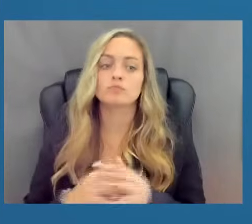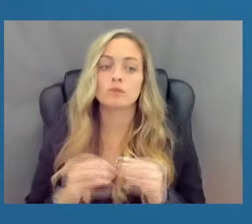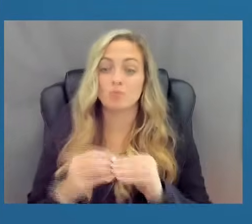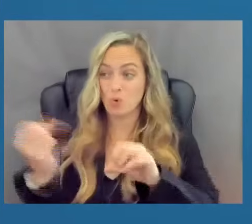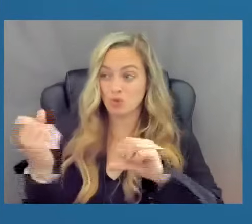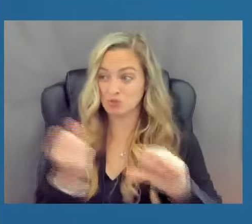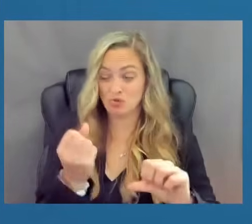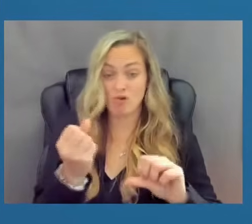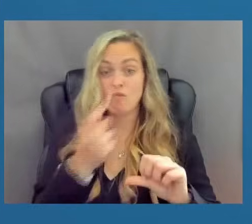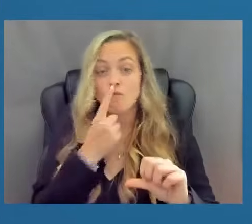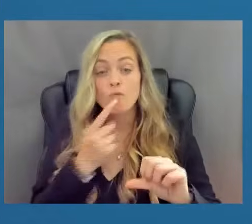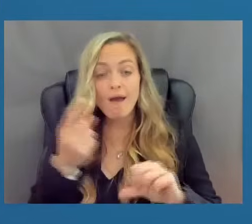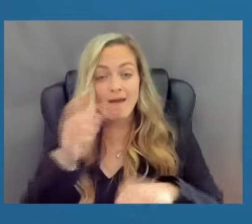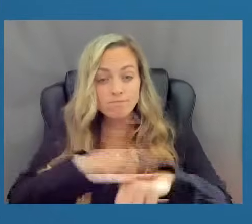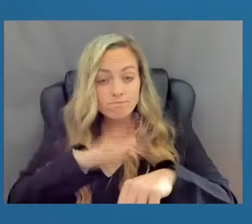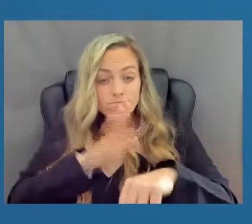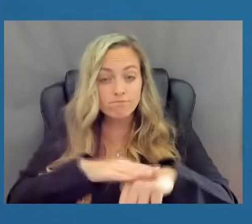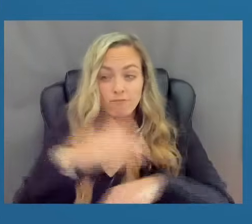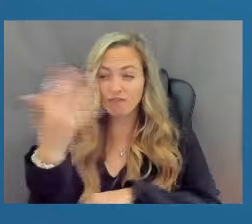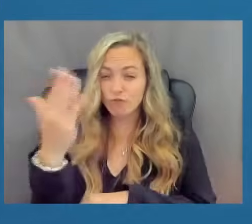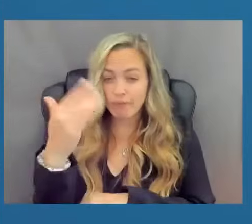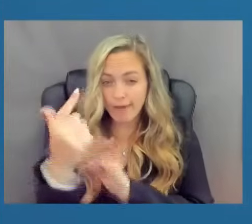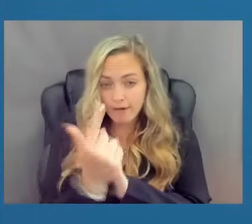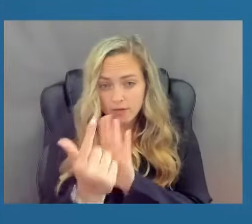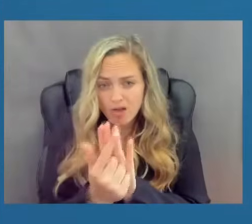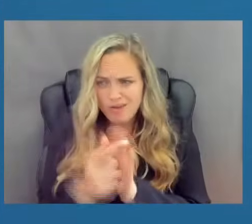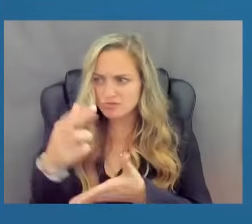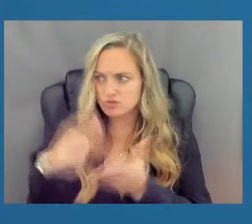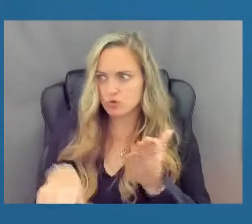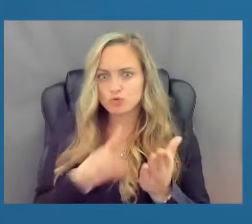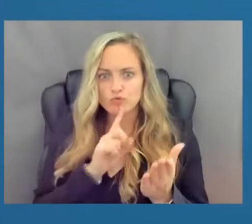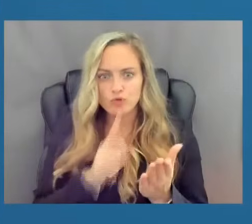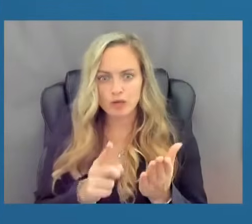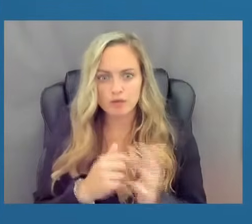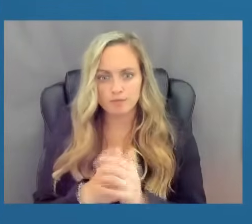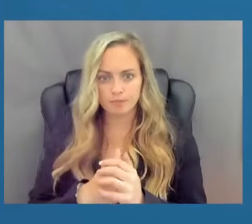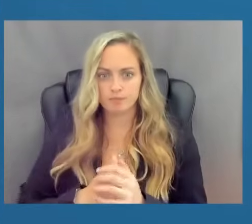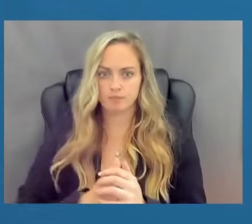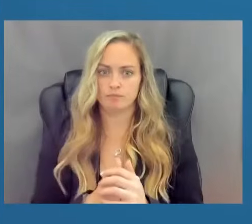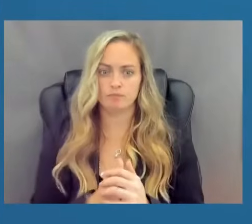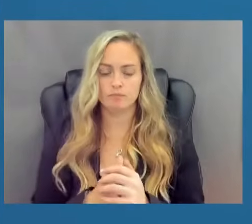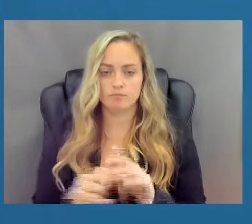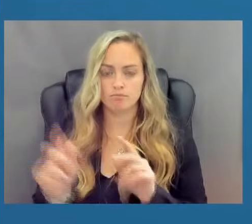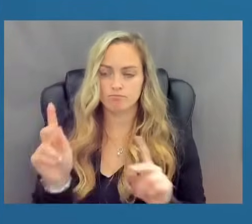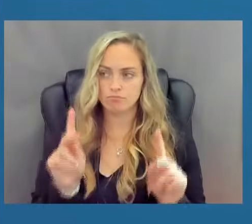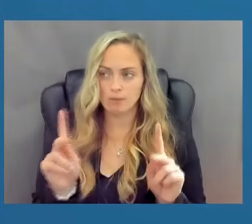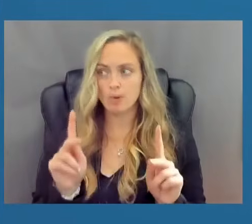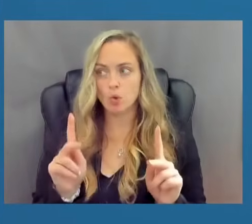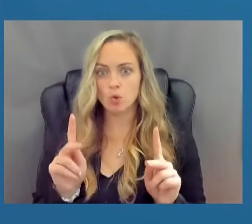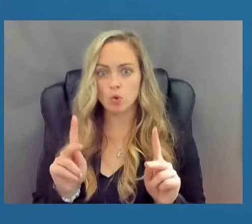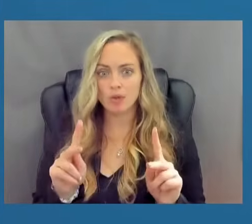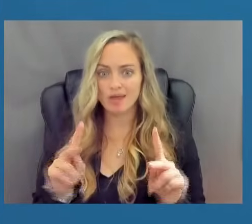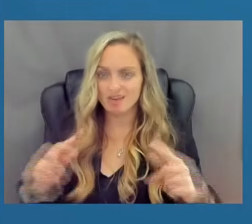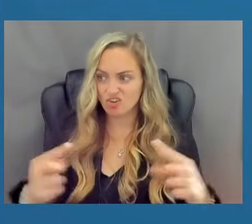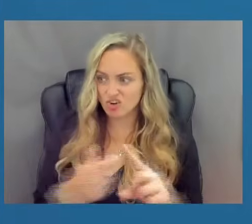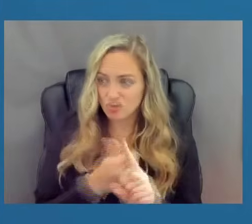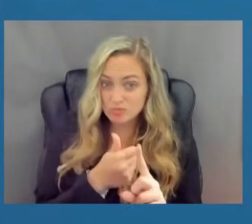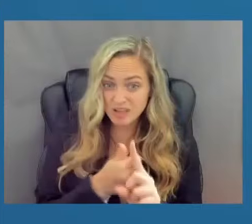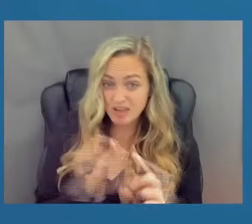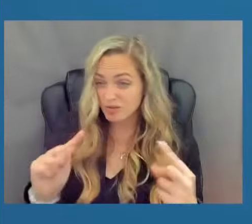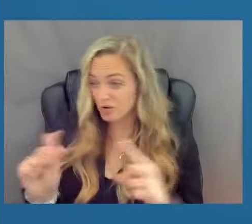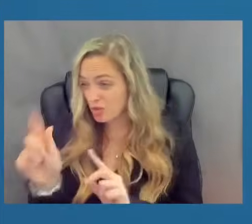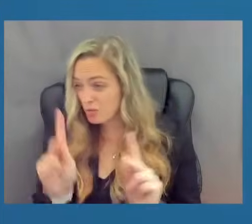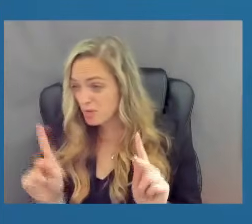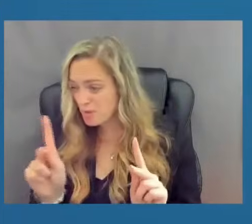some of the strongest in the nation, and the results are real, that they're keeping people who could do harm to themselves or others away from